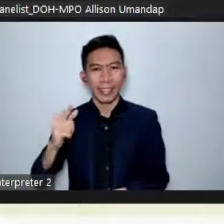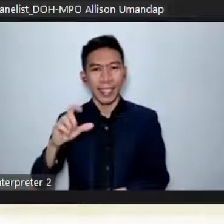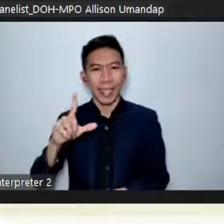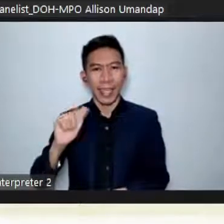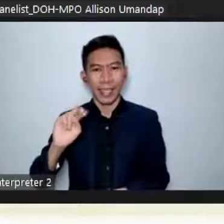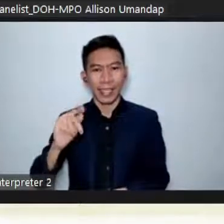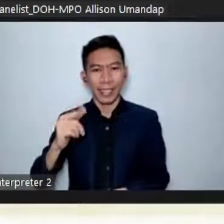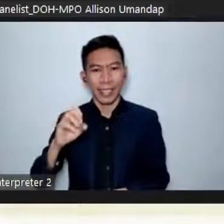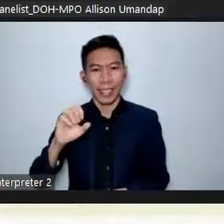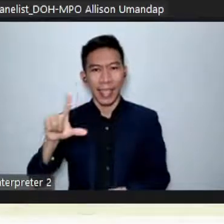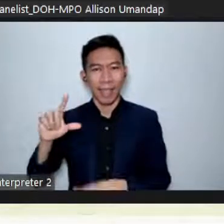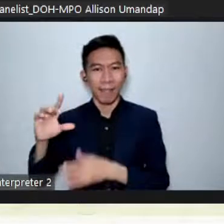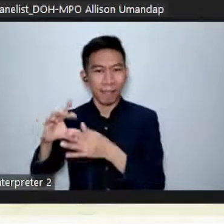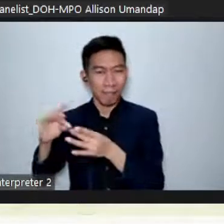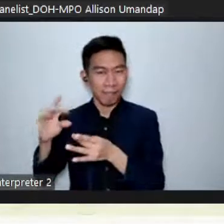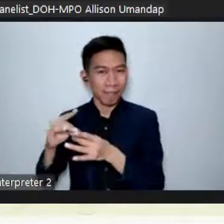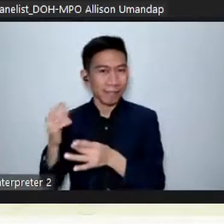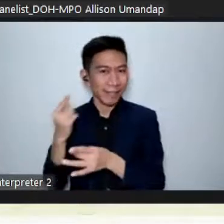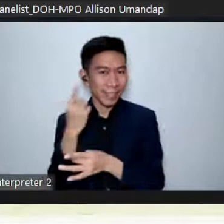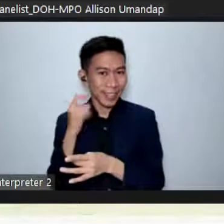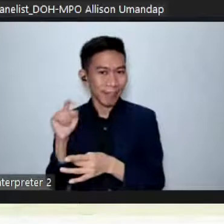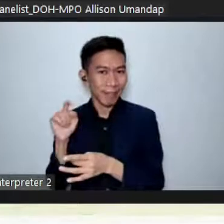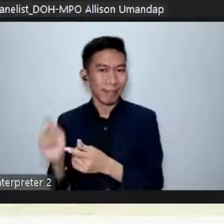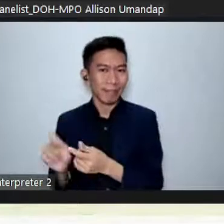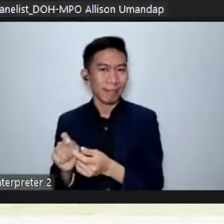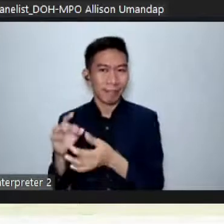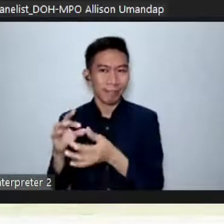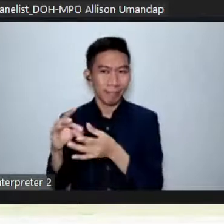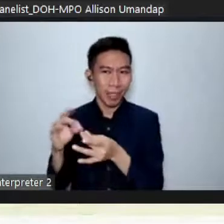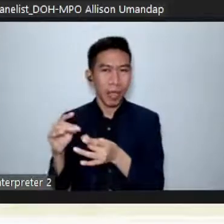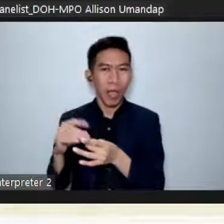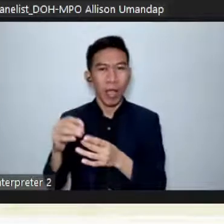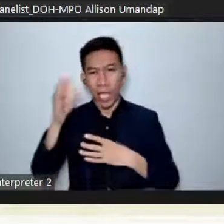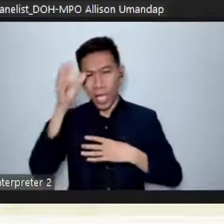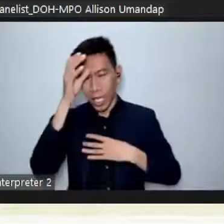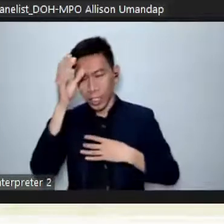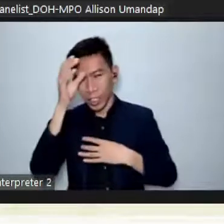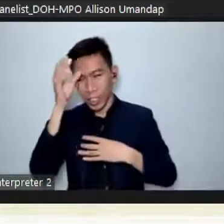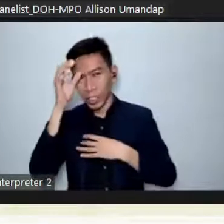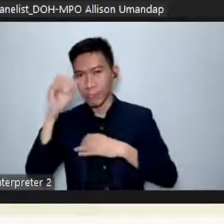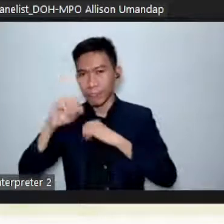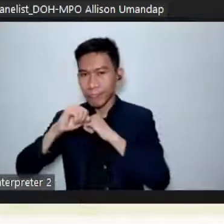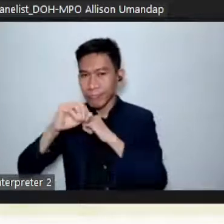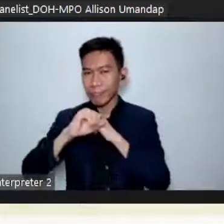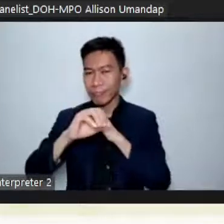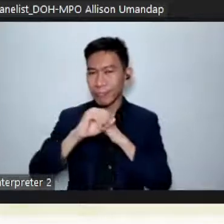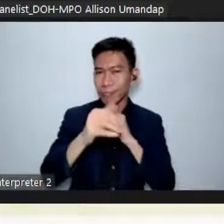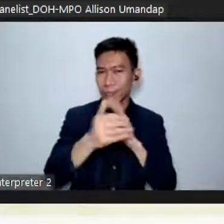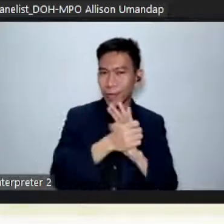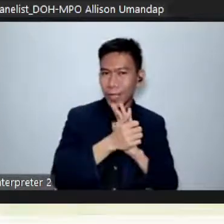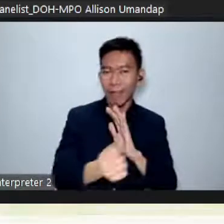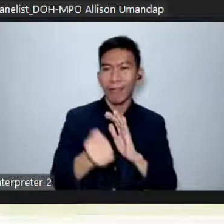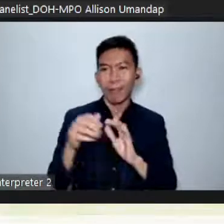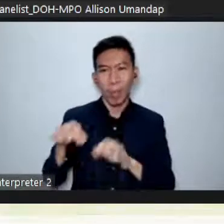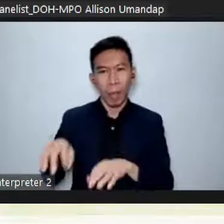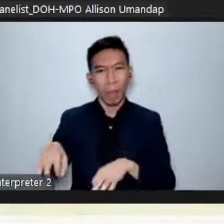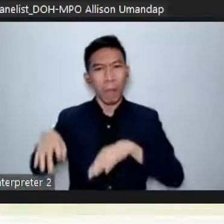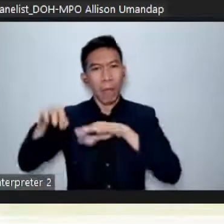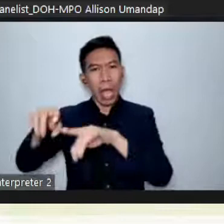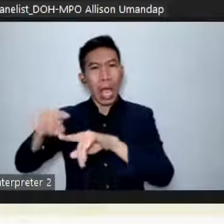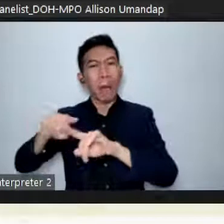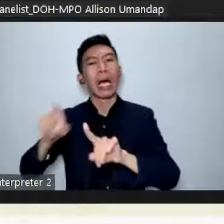specified, that the cancer warriors, experts and advocates are already doing their part, but they need